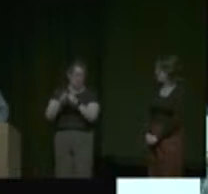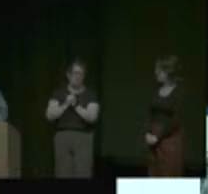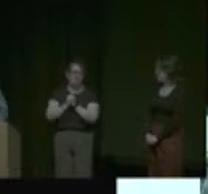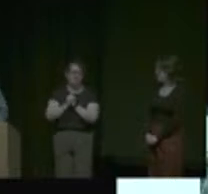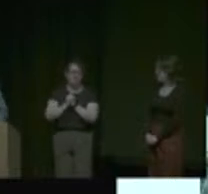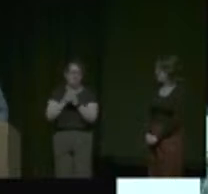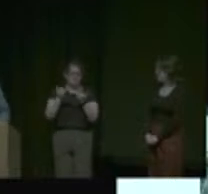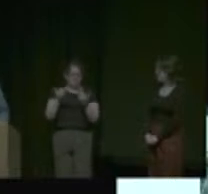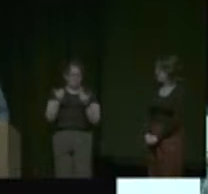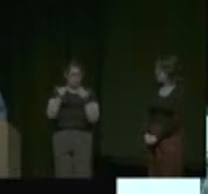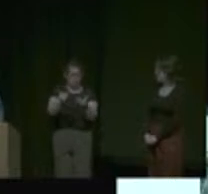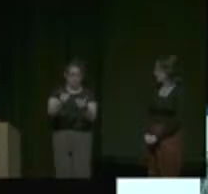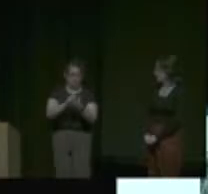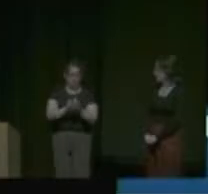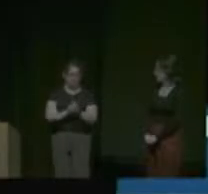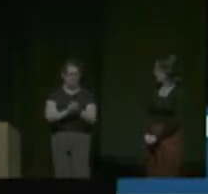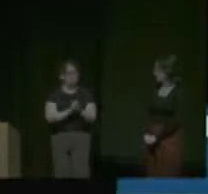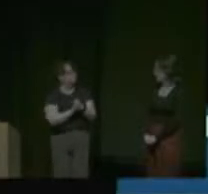we'll get into it.